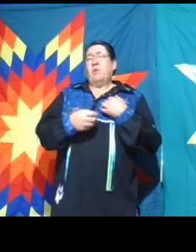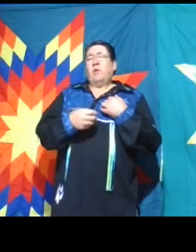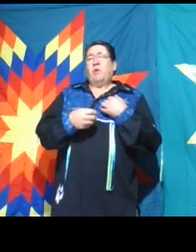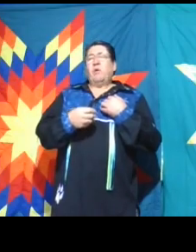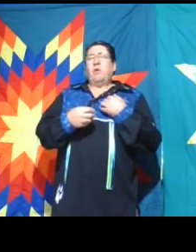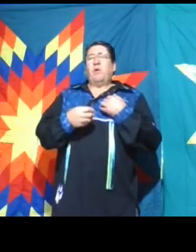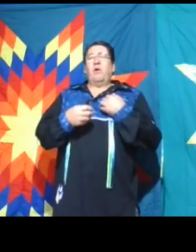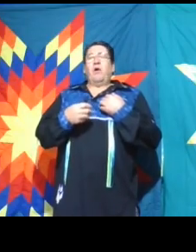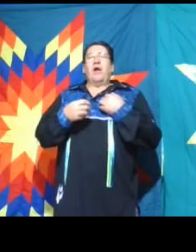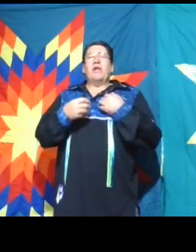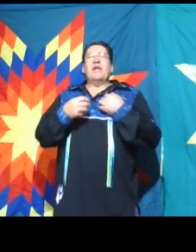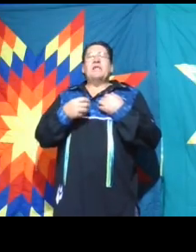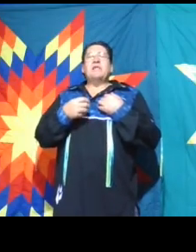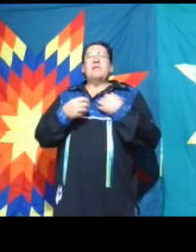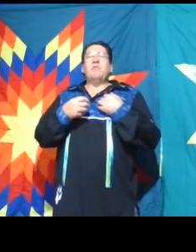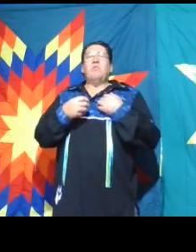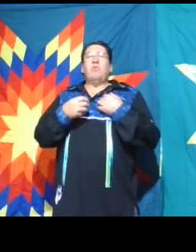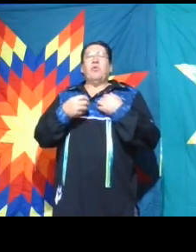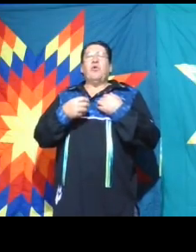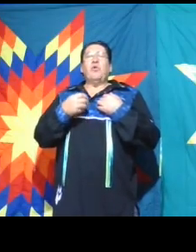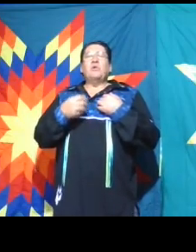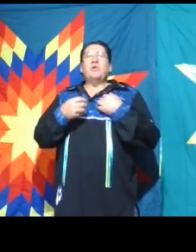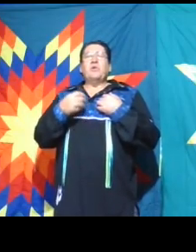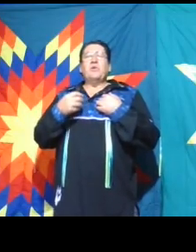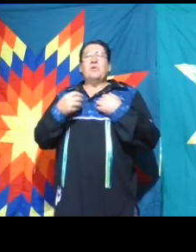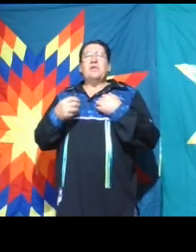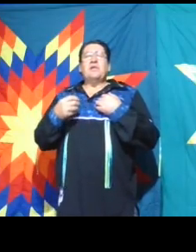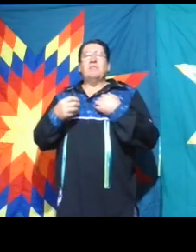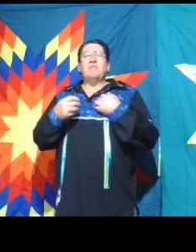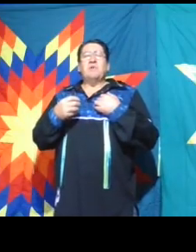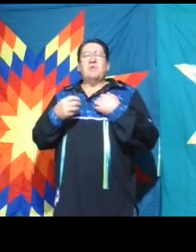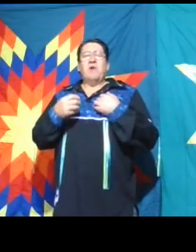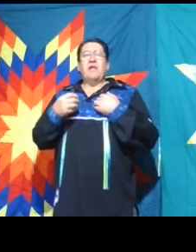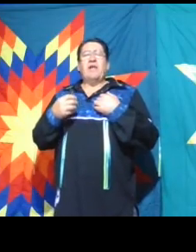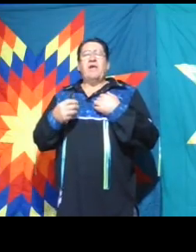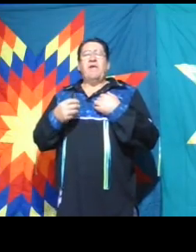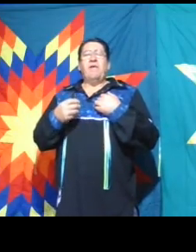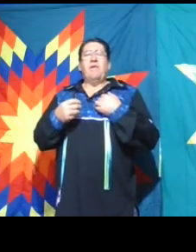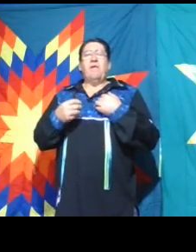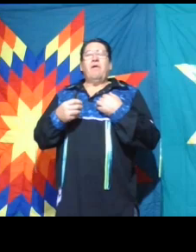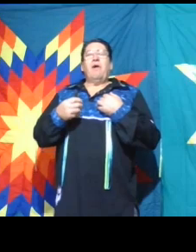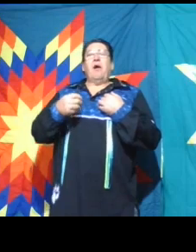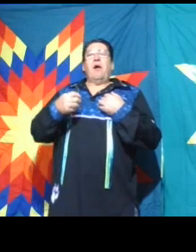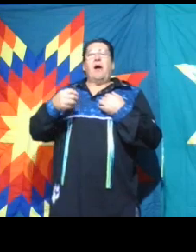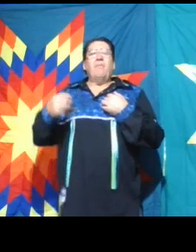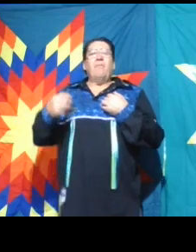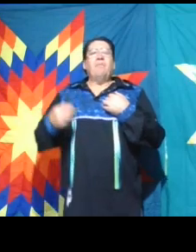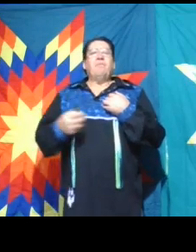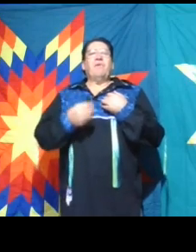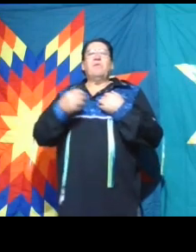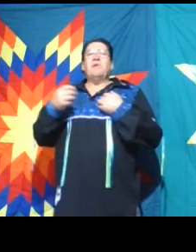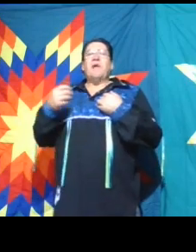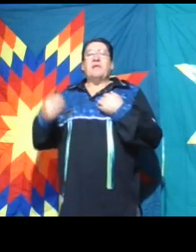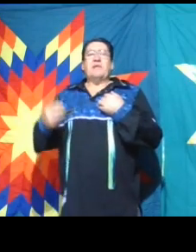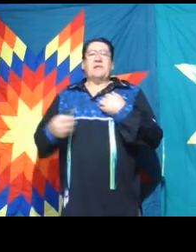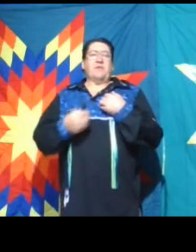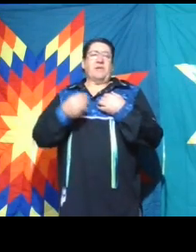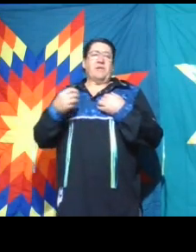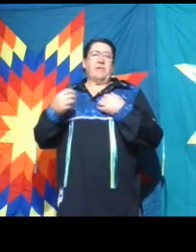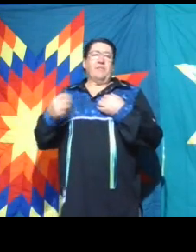job. And this is, those two systems right there help fuel